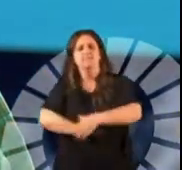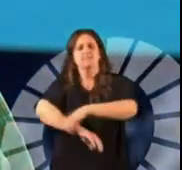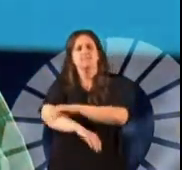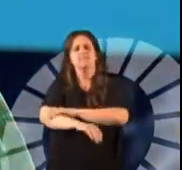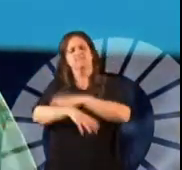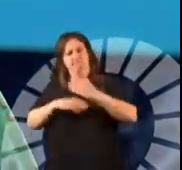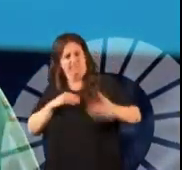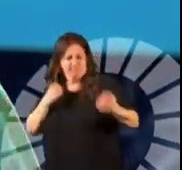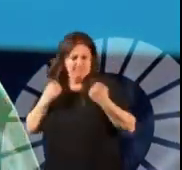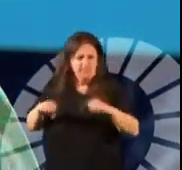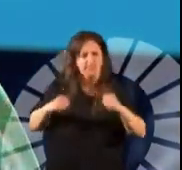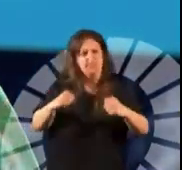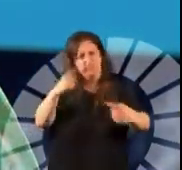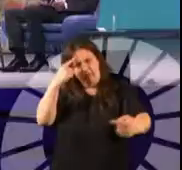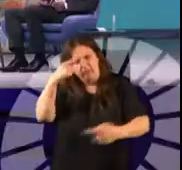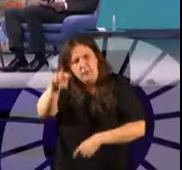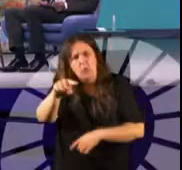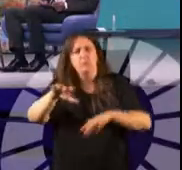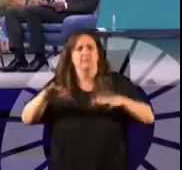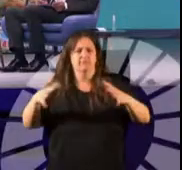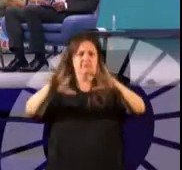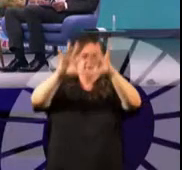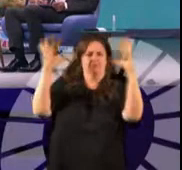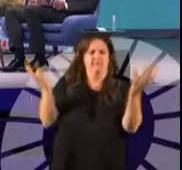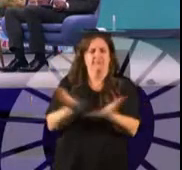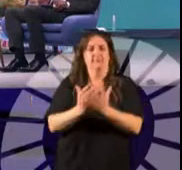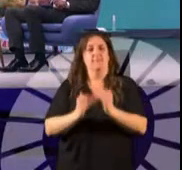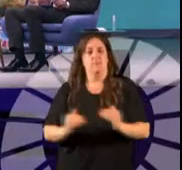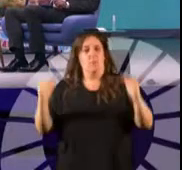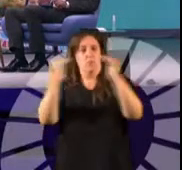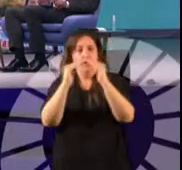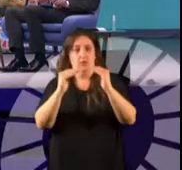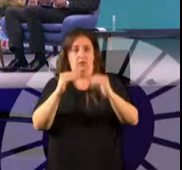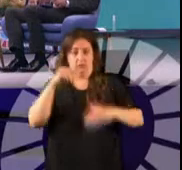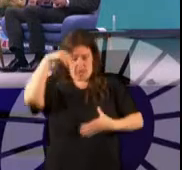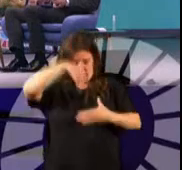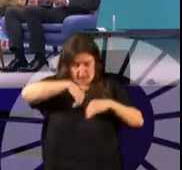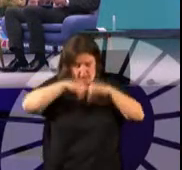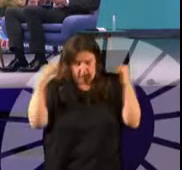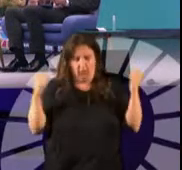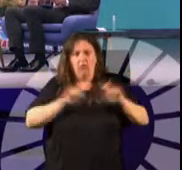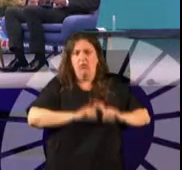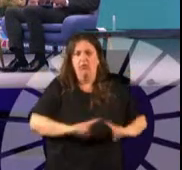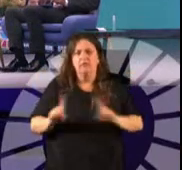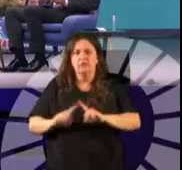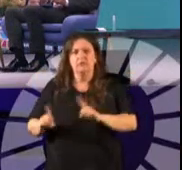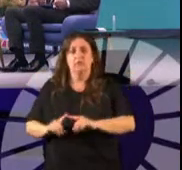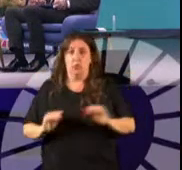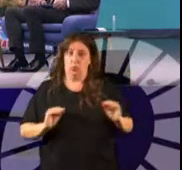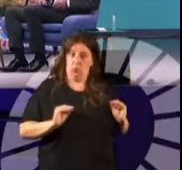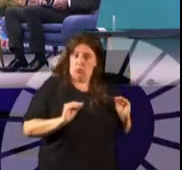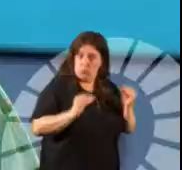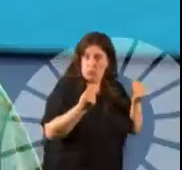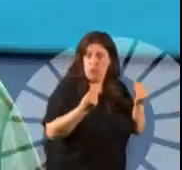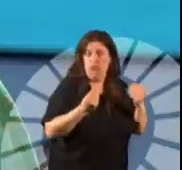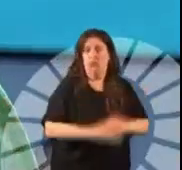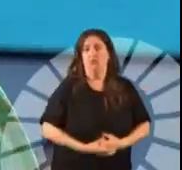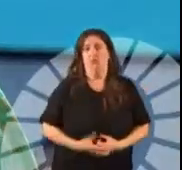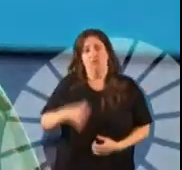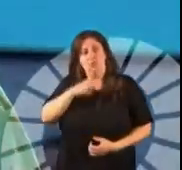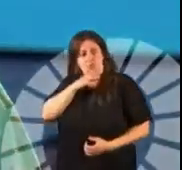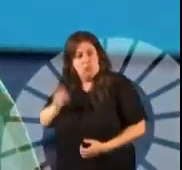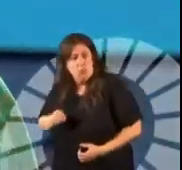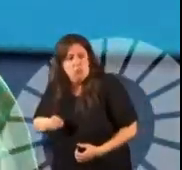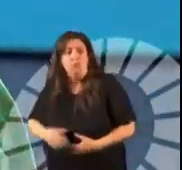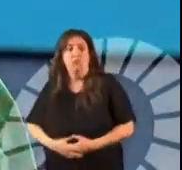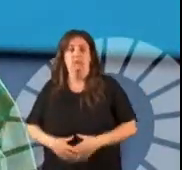people are at the core of what we do. If what we do does not benefit and change the